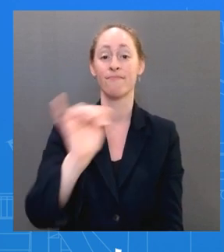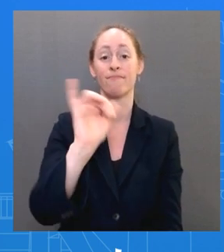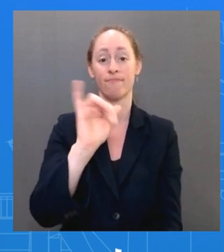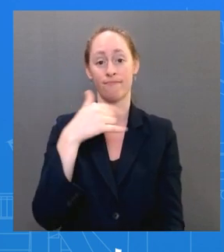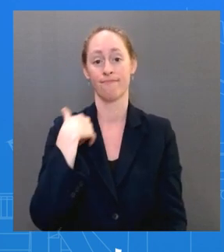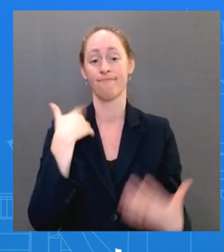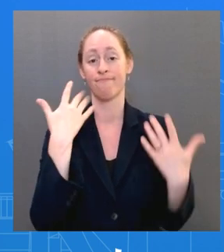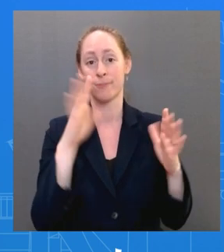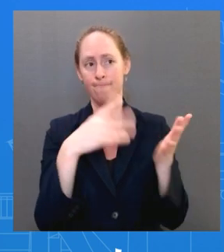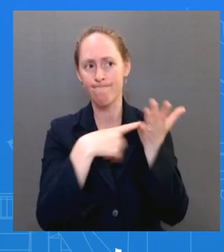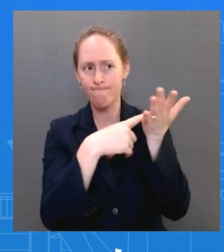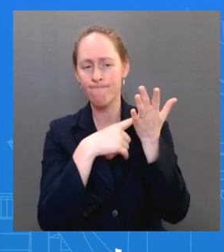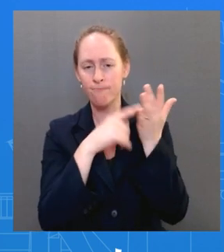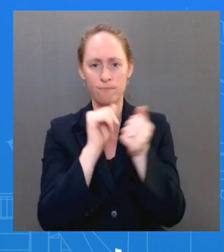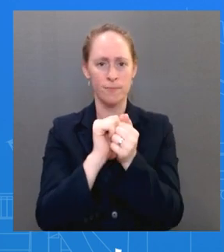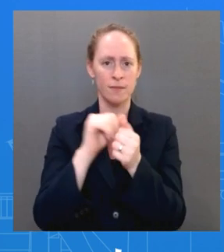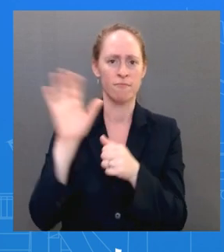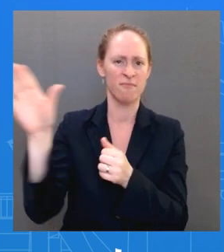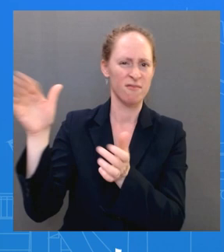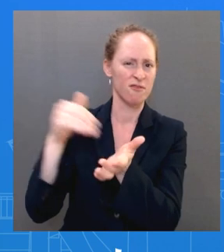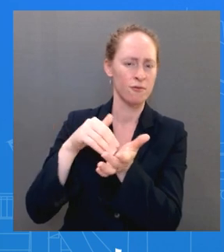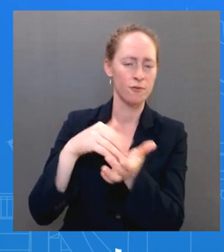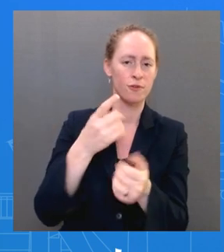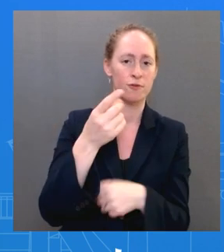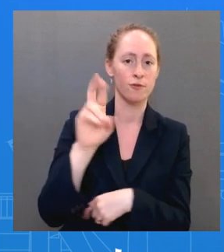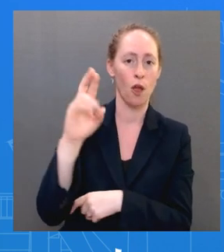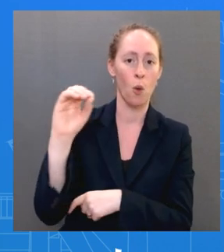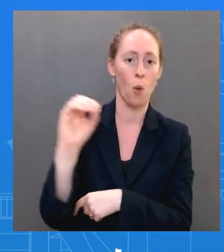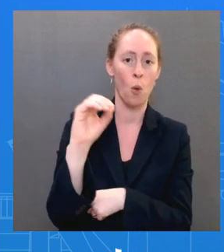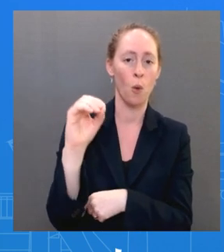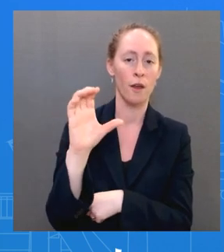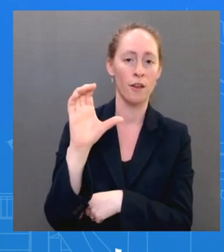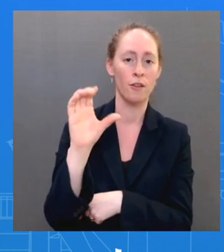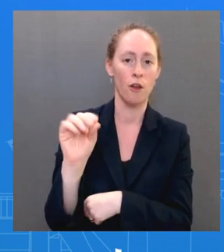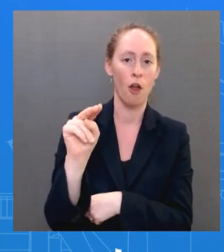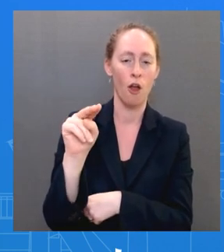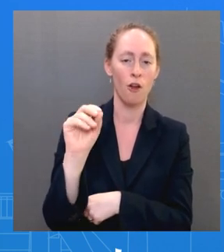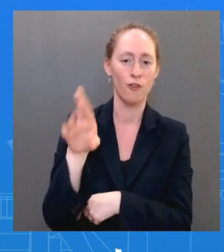well last night. He ate his breakfast and lunch.